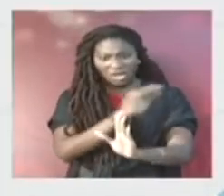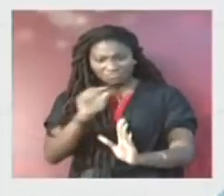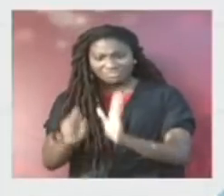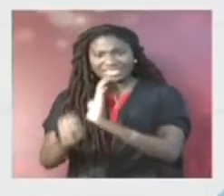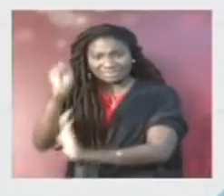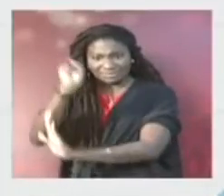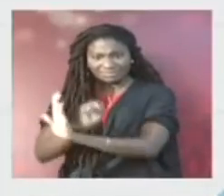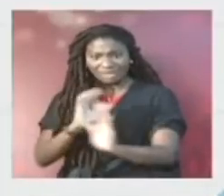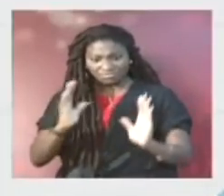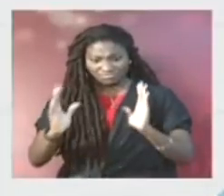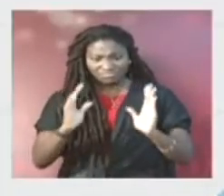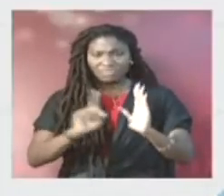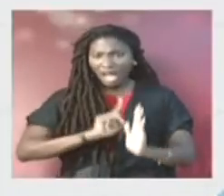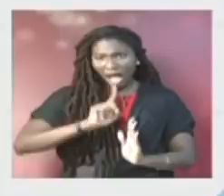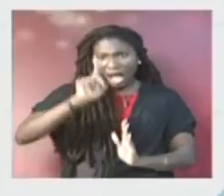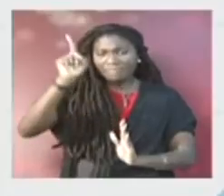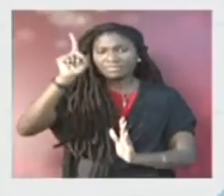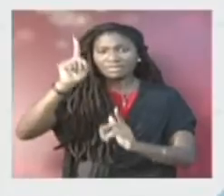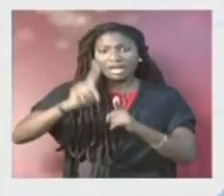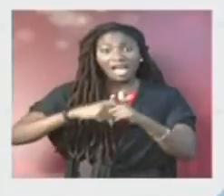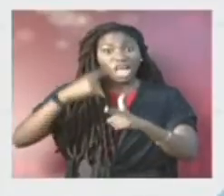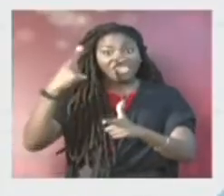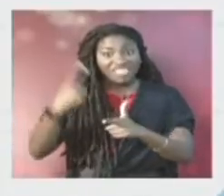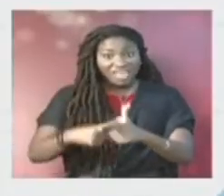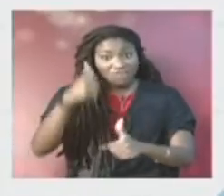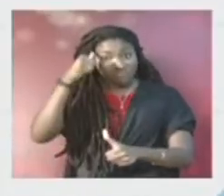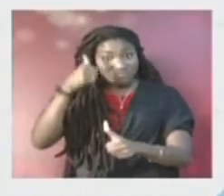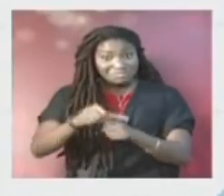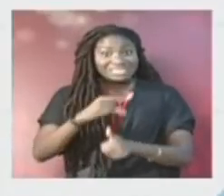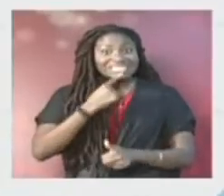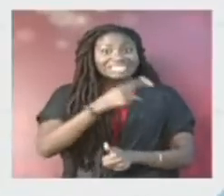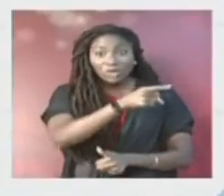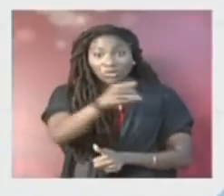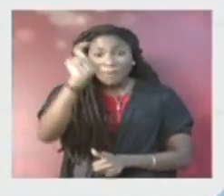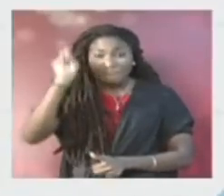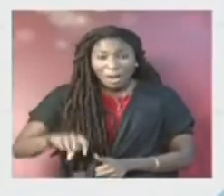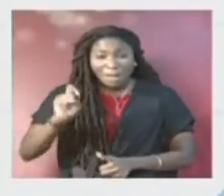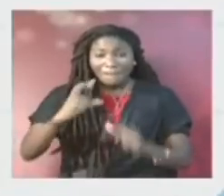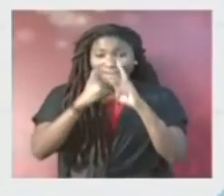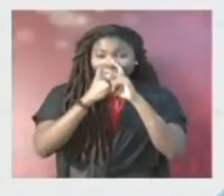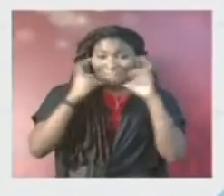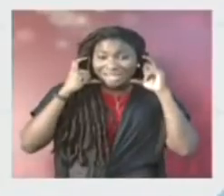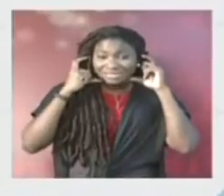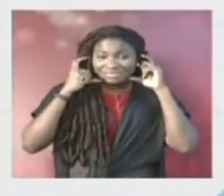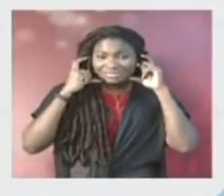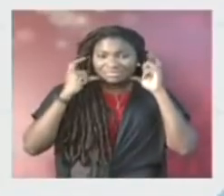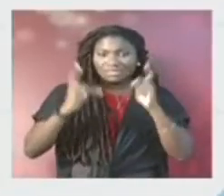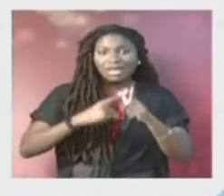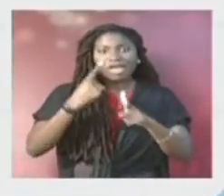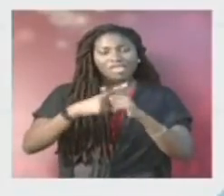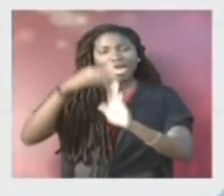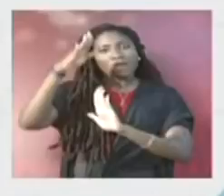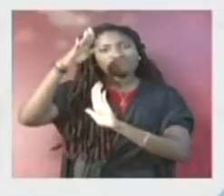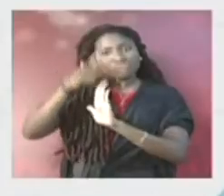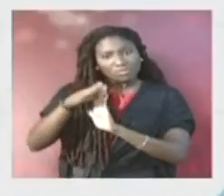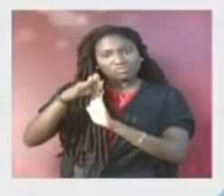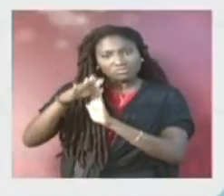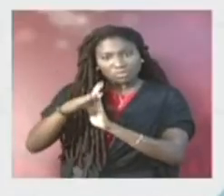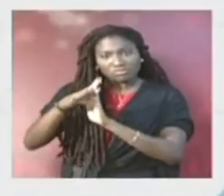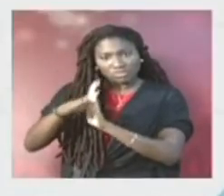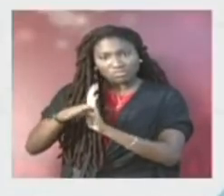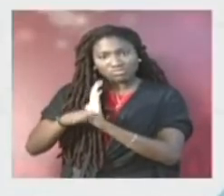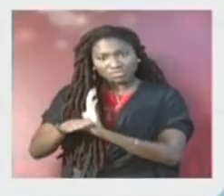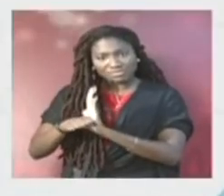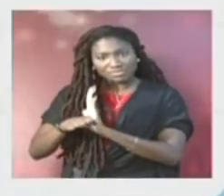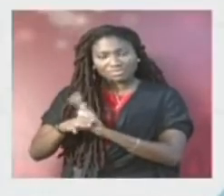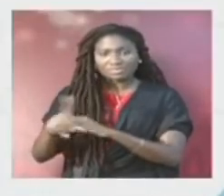when we introduced the mandatory masking, we saw a drop to 19 days, so a drop in speed, and a subsequent drop. Next time it